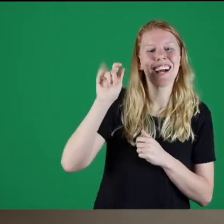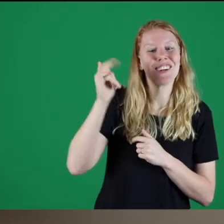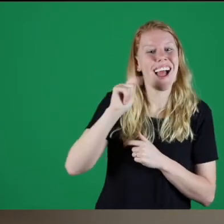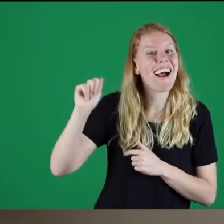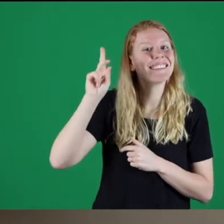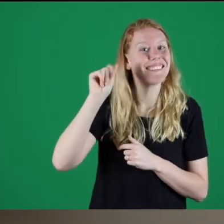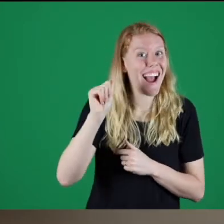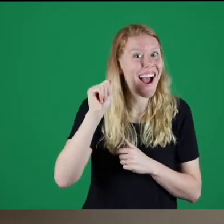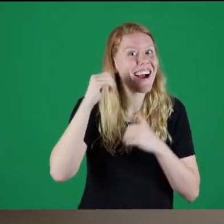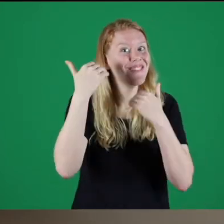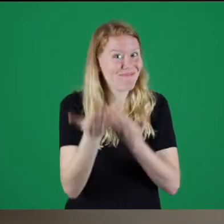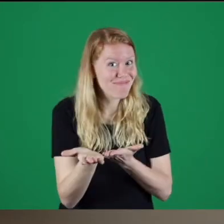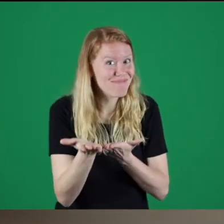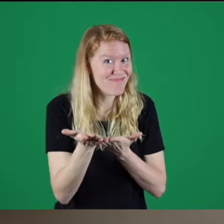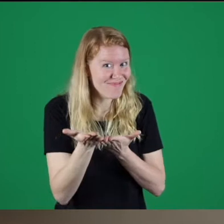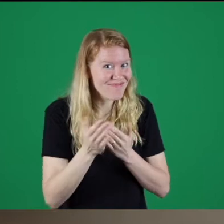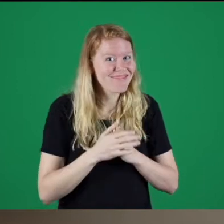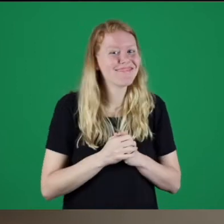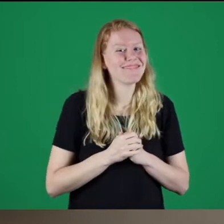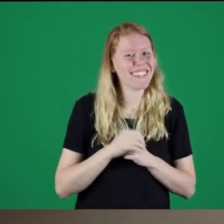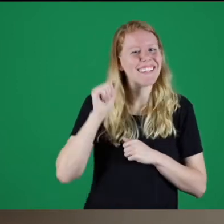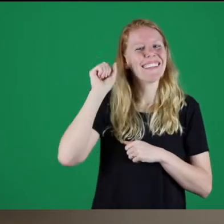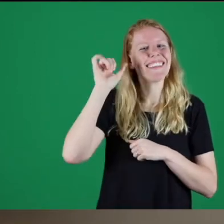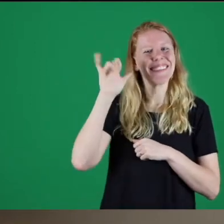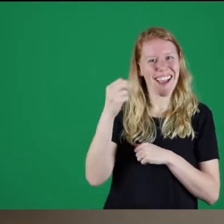Alaleka jaliada.